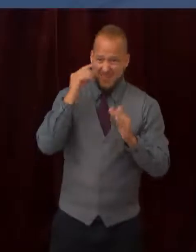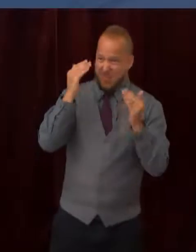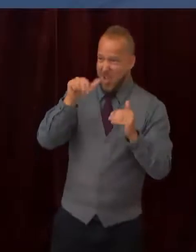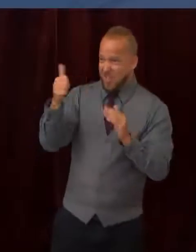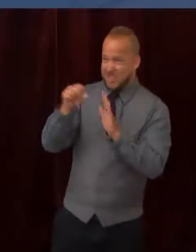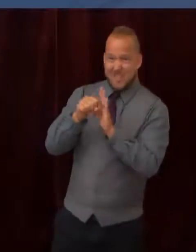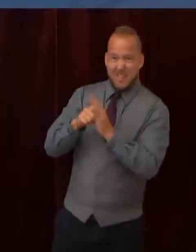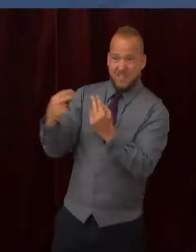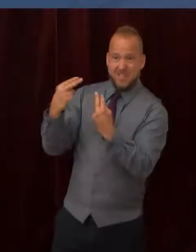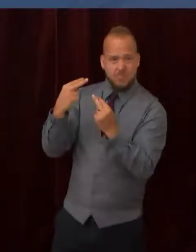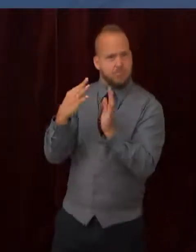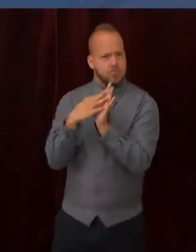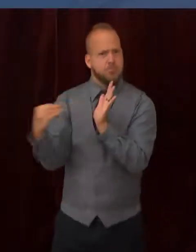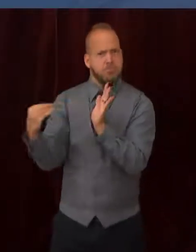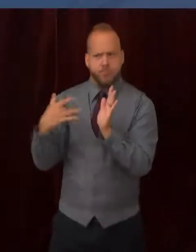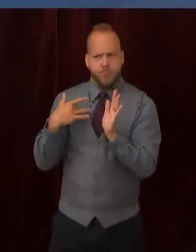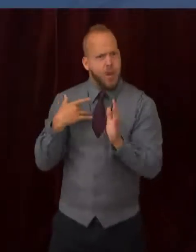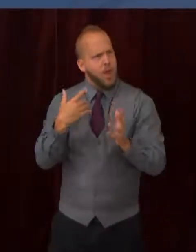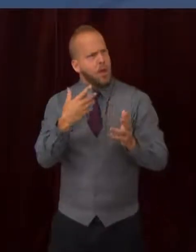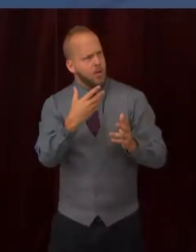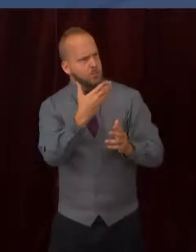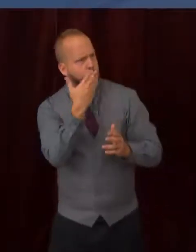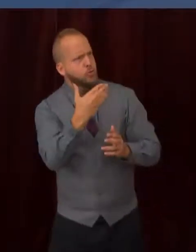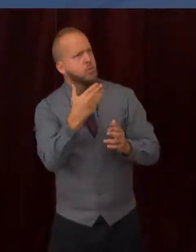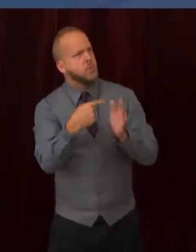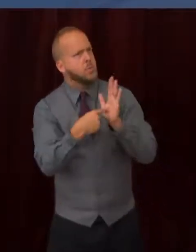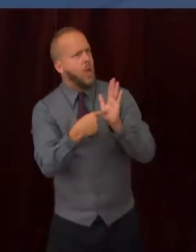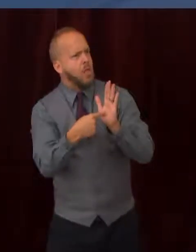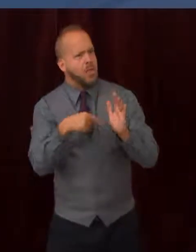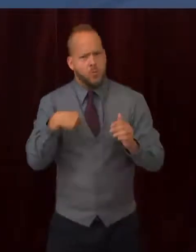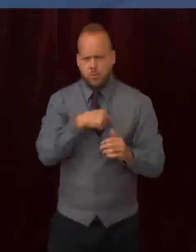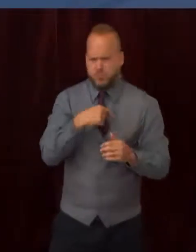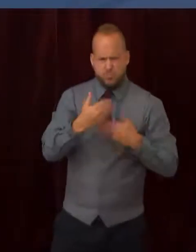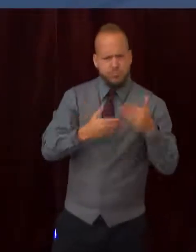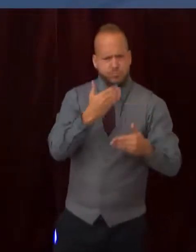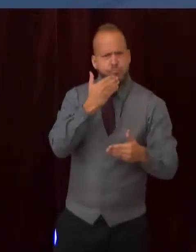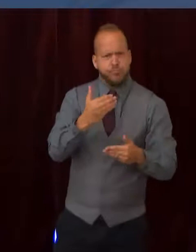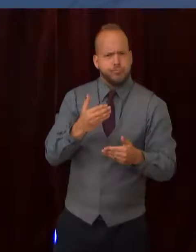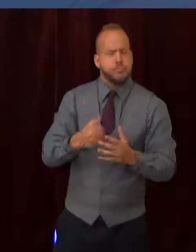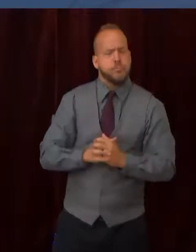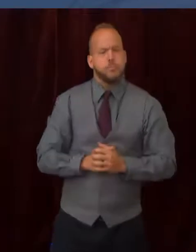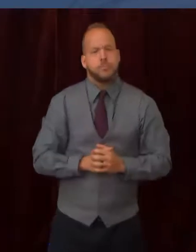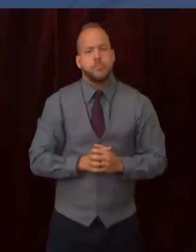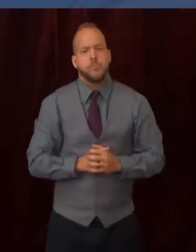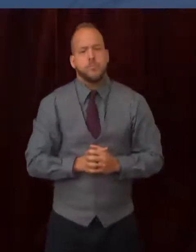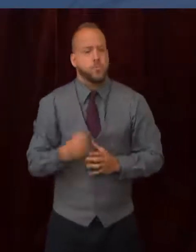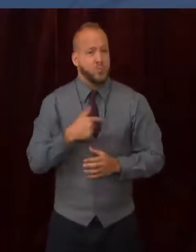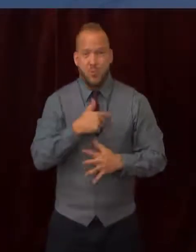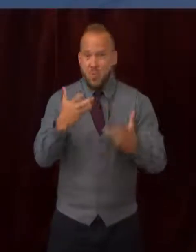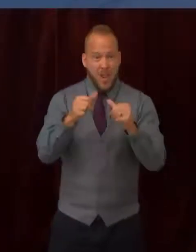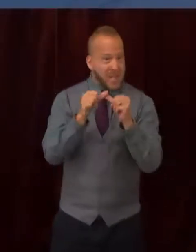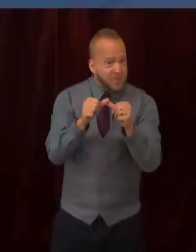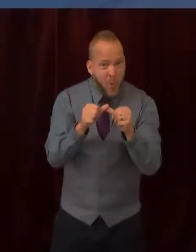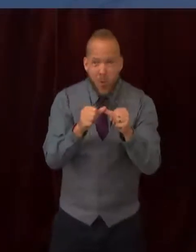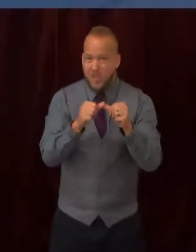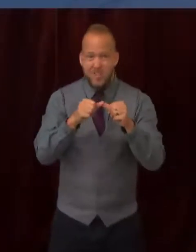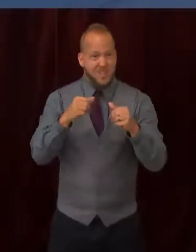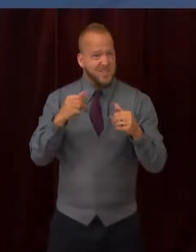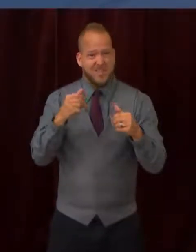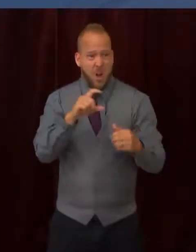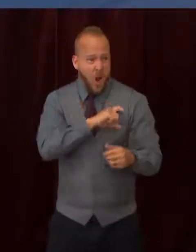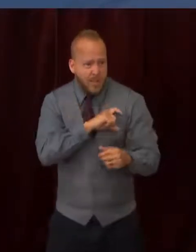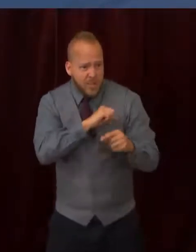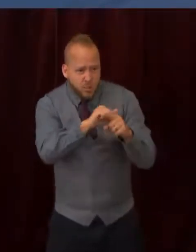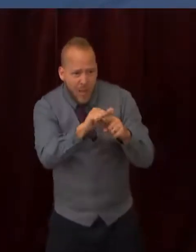other states in this regard. We want to keep that up and make sure that officers get that training. And yes,